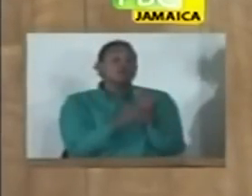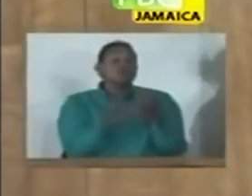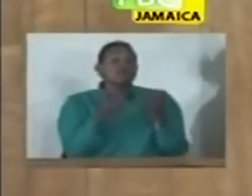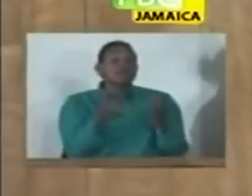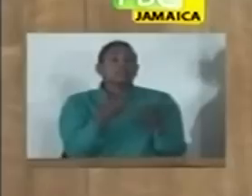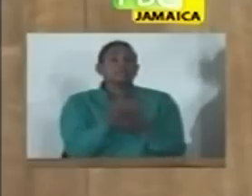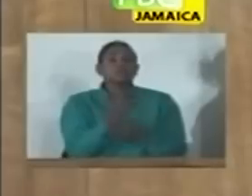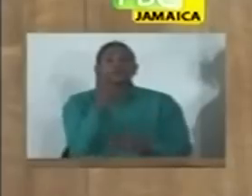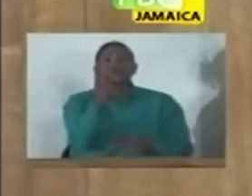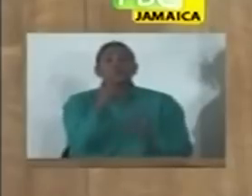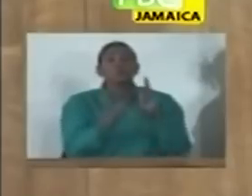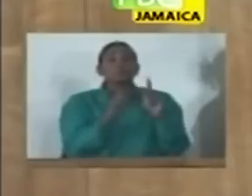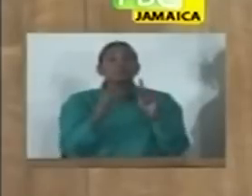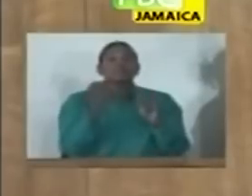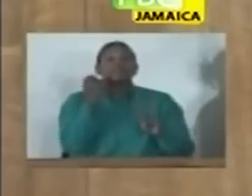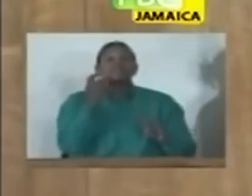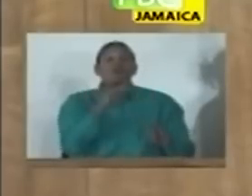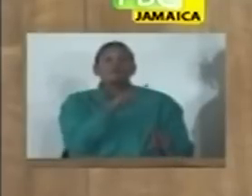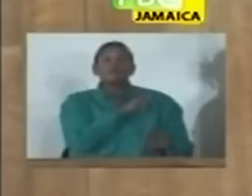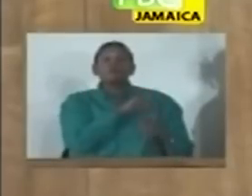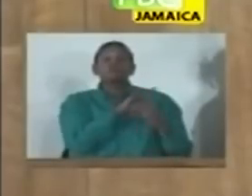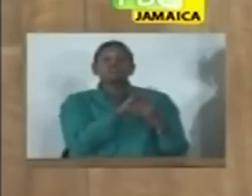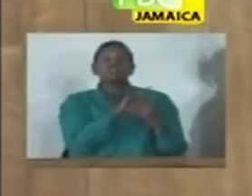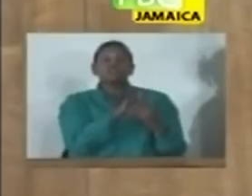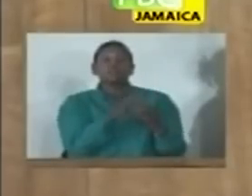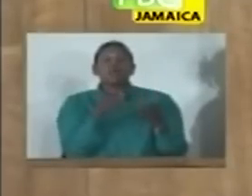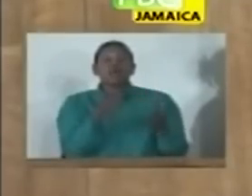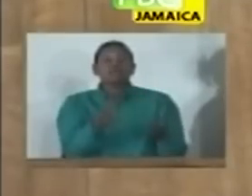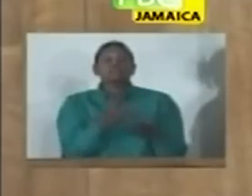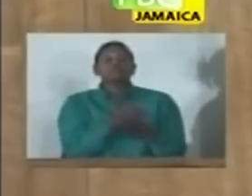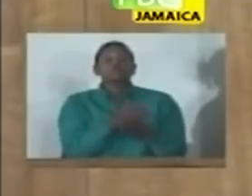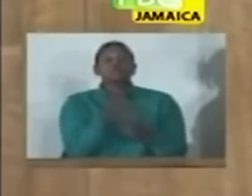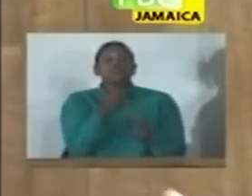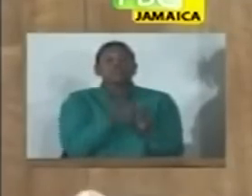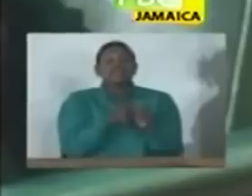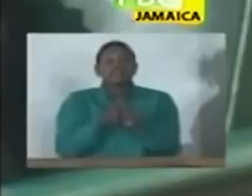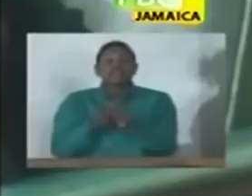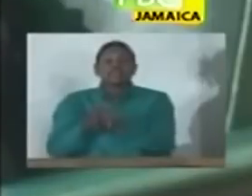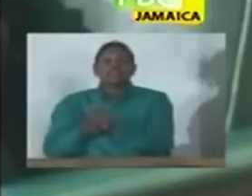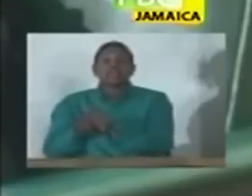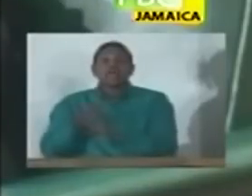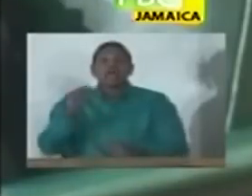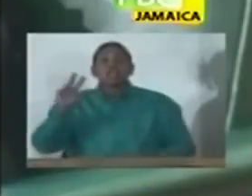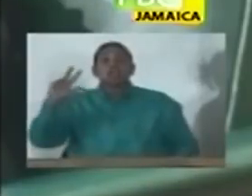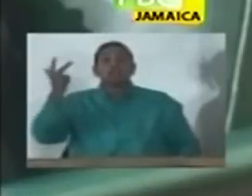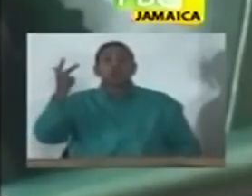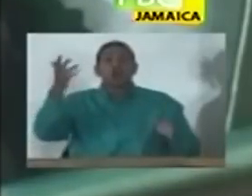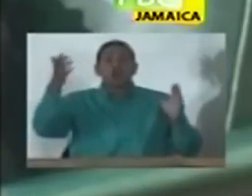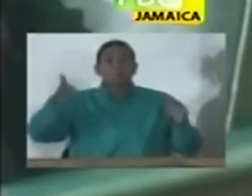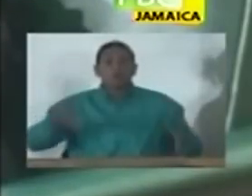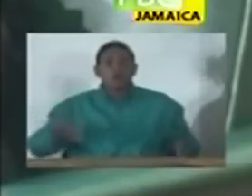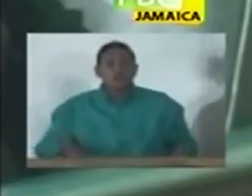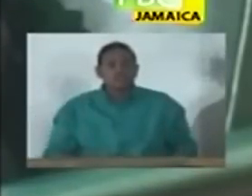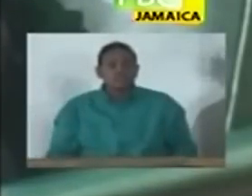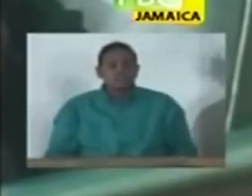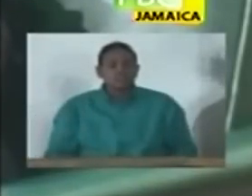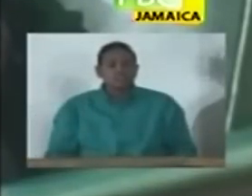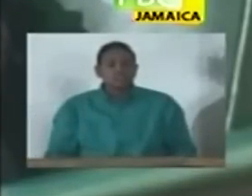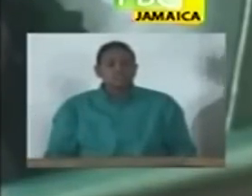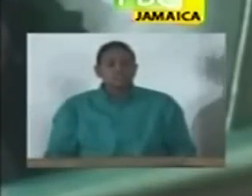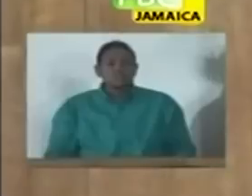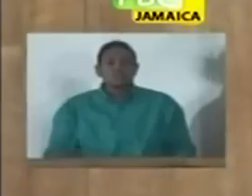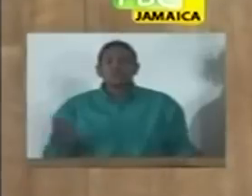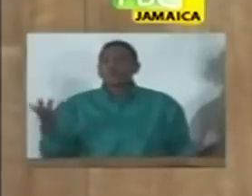persons if a personal relationship exists between each of them and a third person. What the hell does this